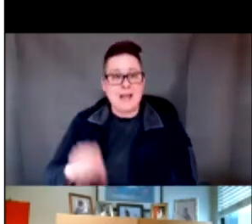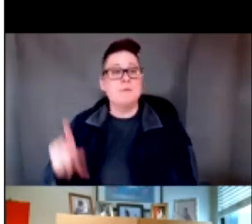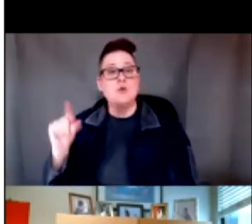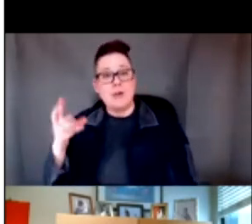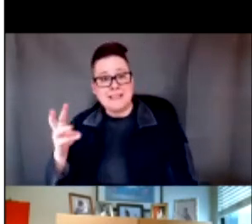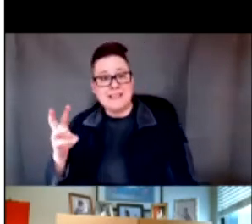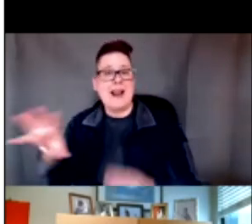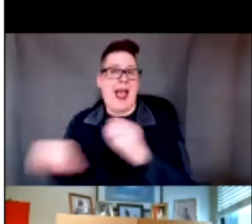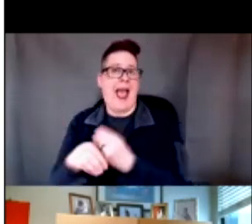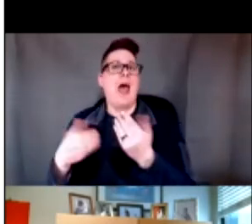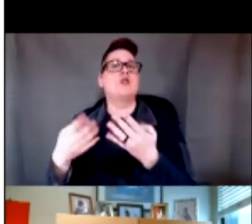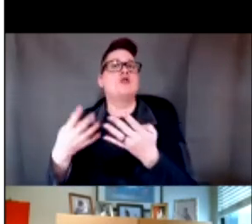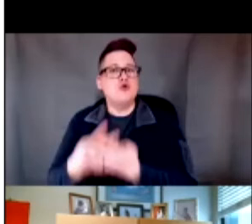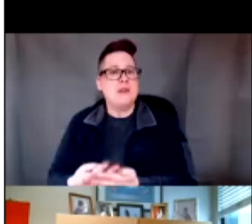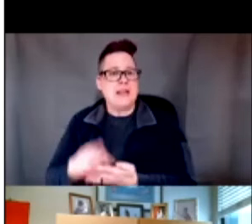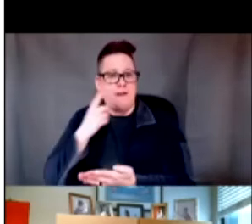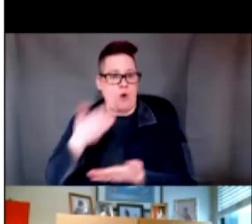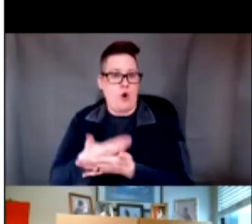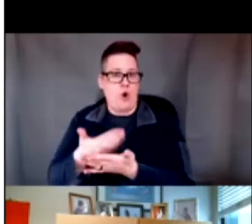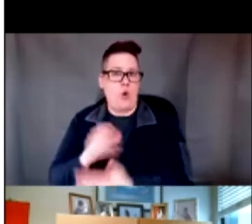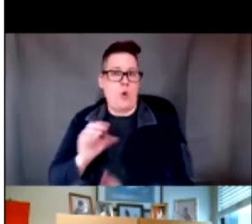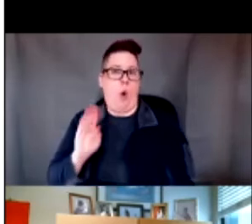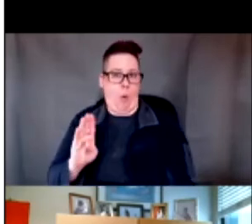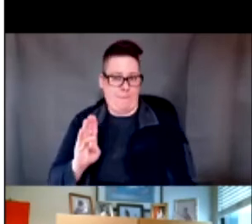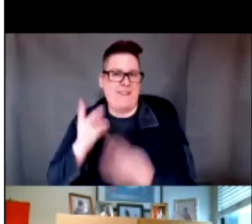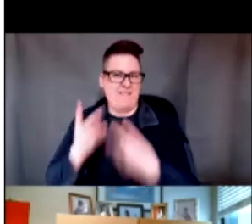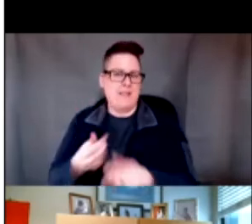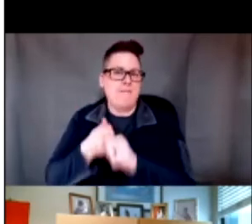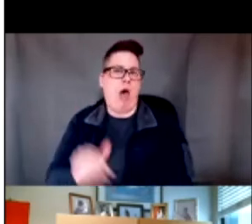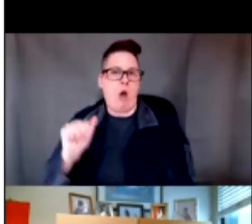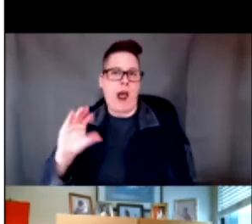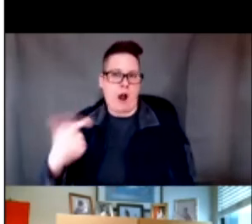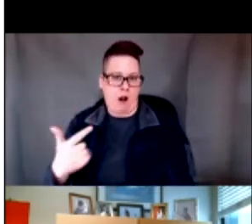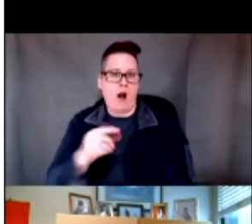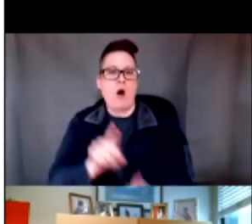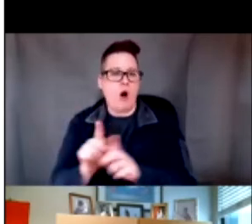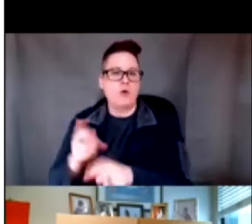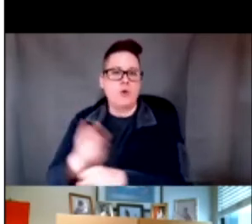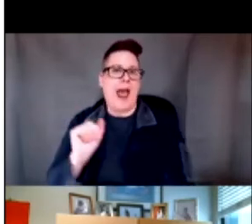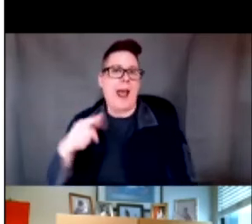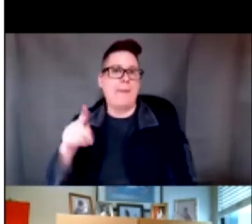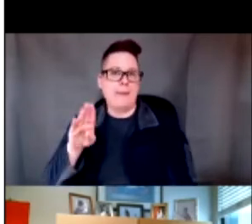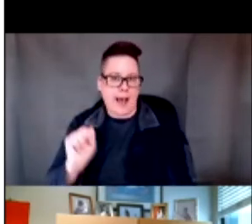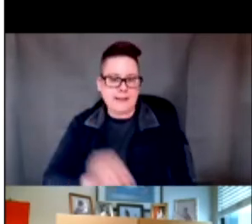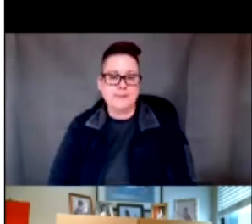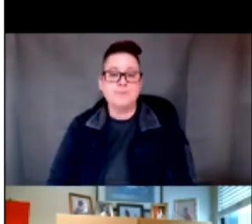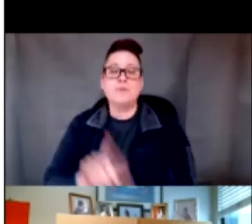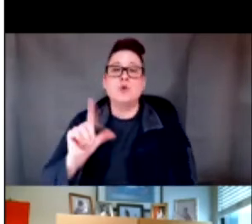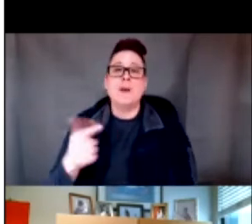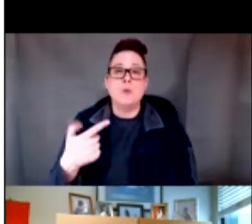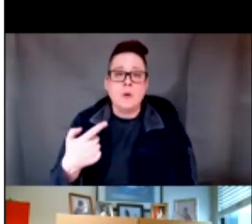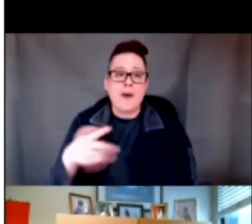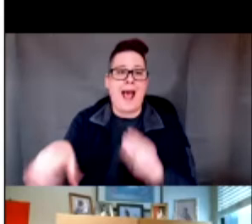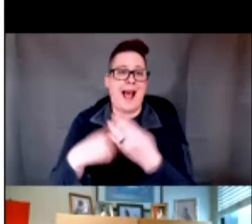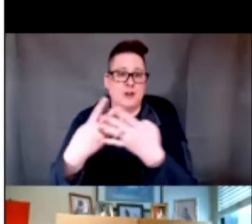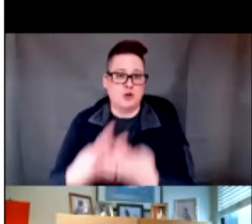screening at the new OB visit per ACOG guidelines, also using the EPDS. And in 2021, we added